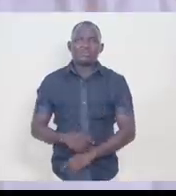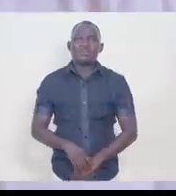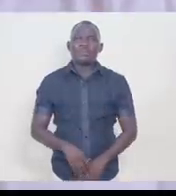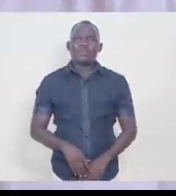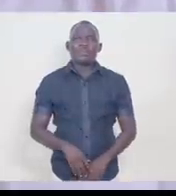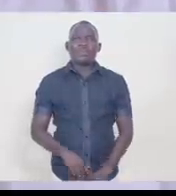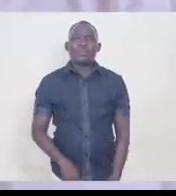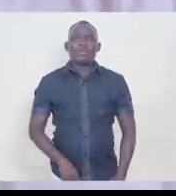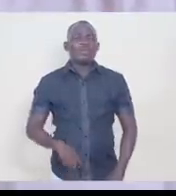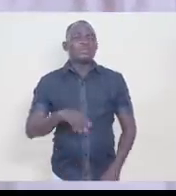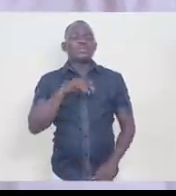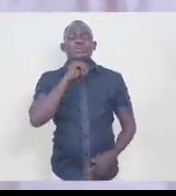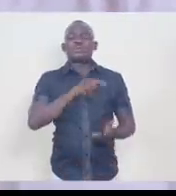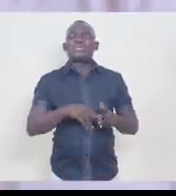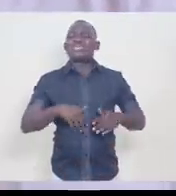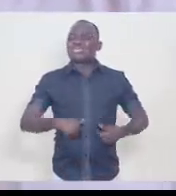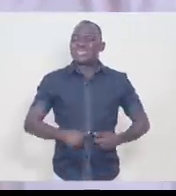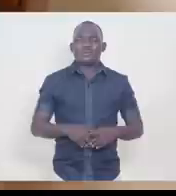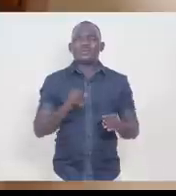Not as hard as it is for me.